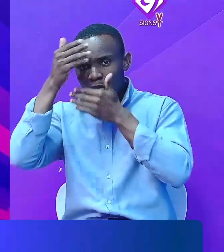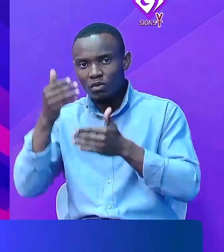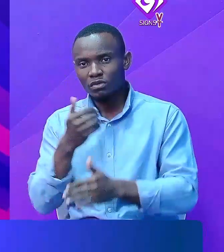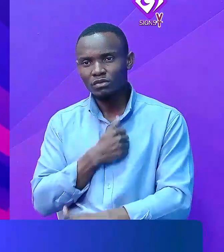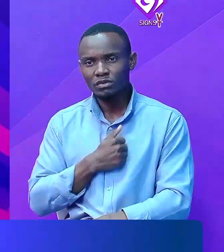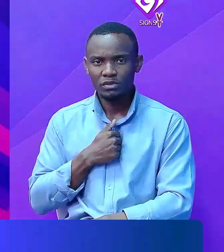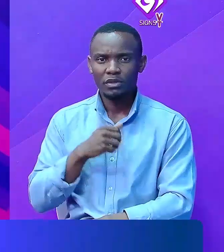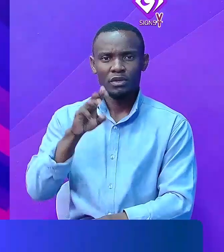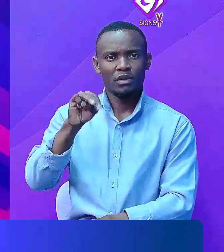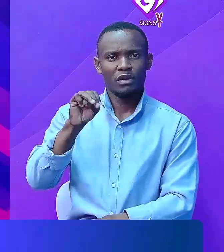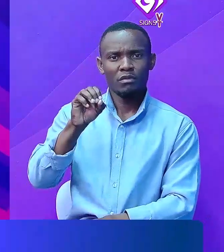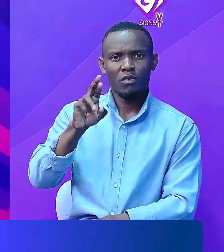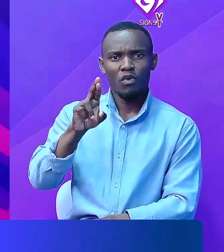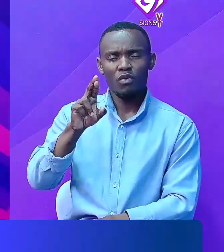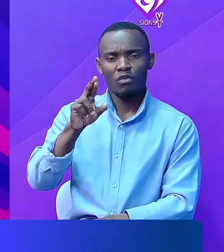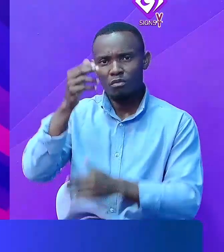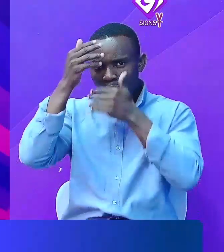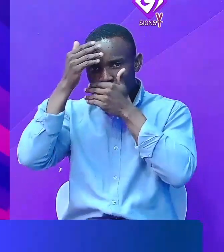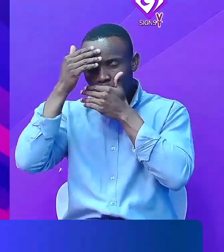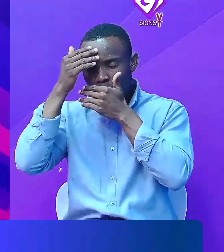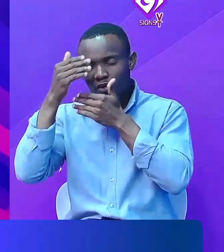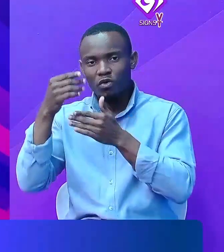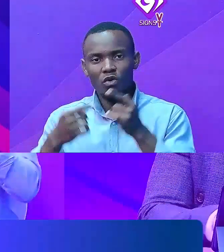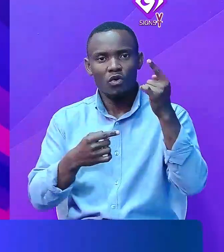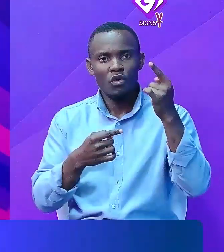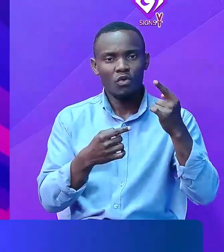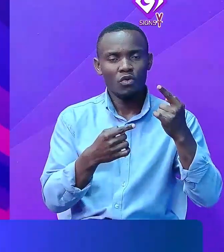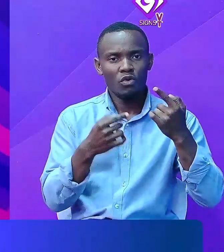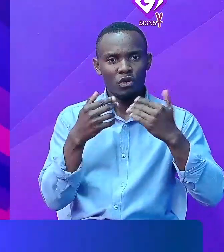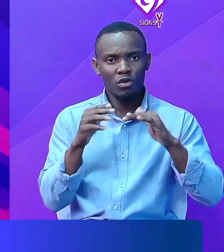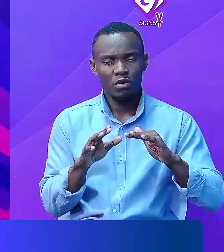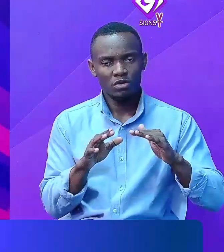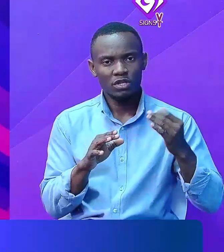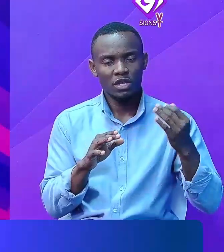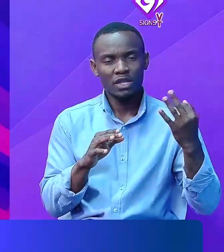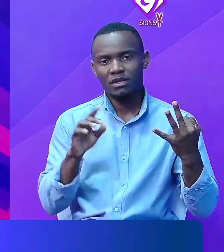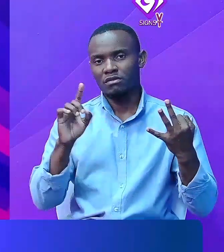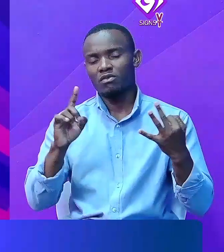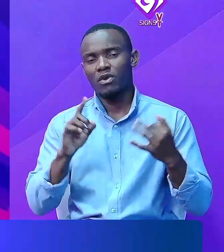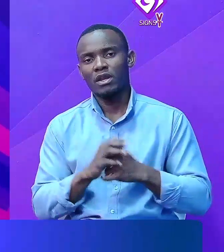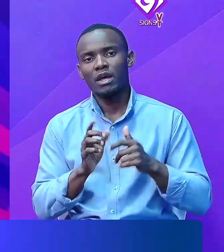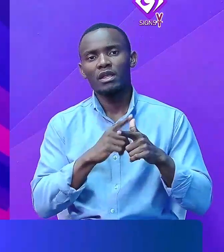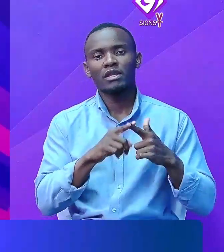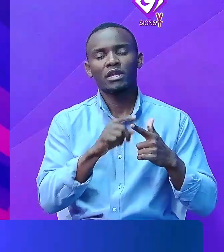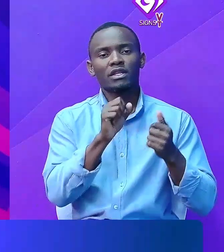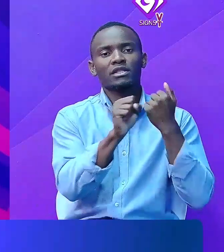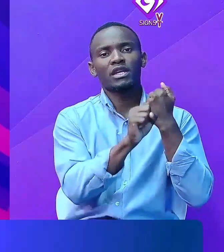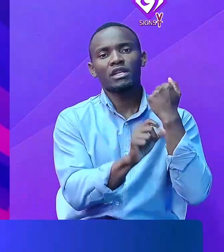1-0 against Morocco. And Senegal beat Mauritania